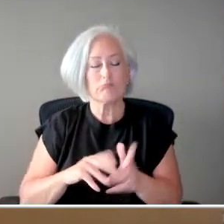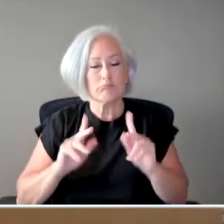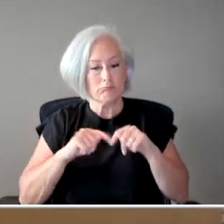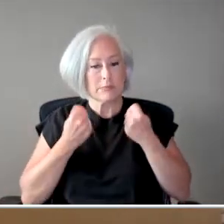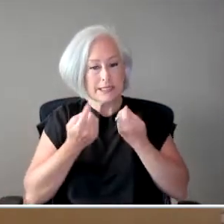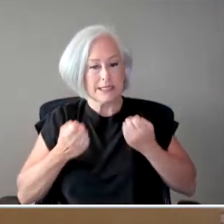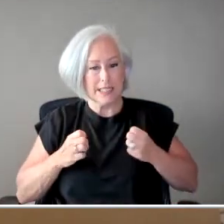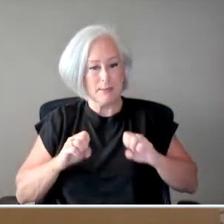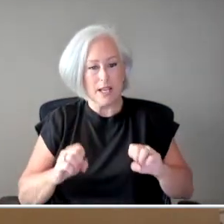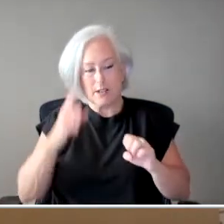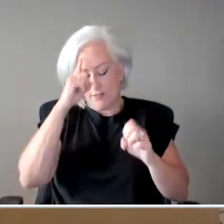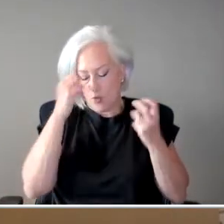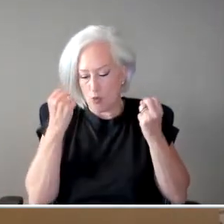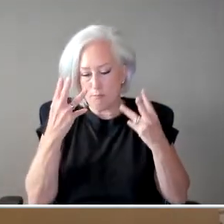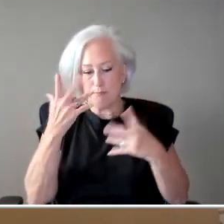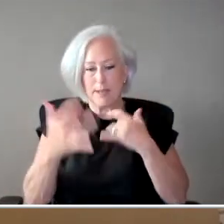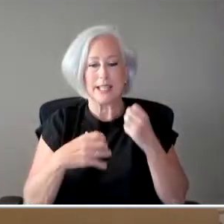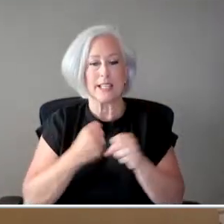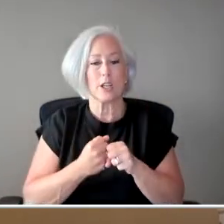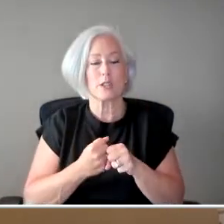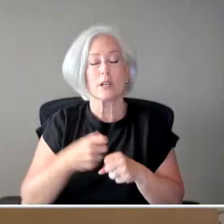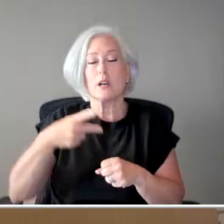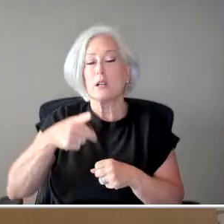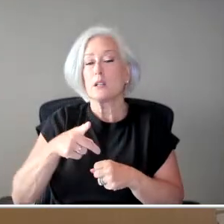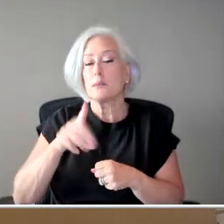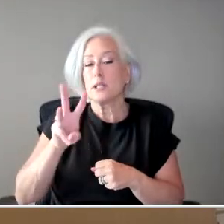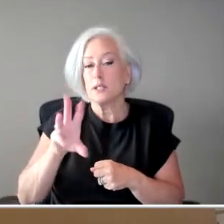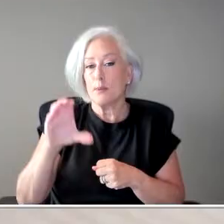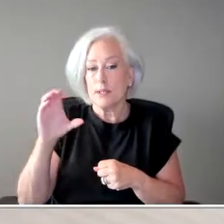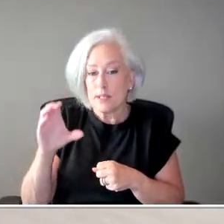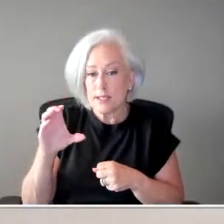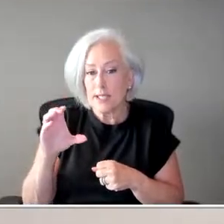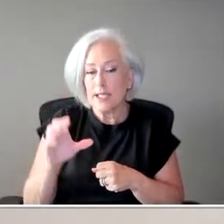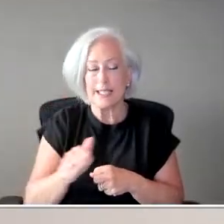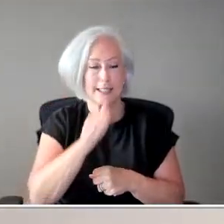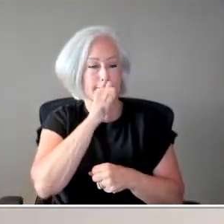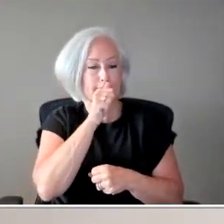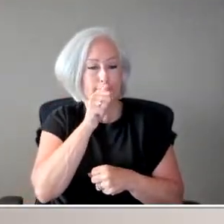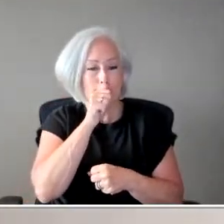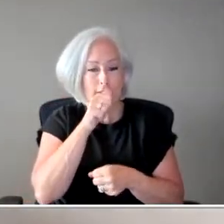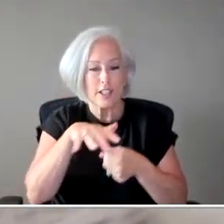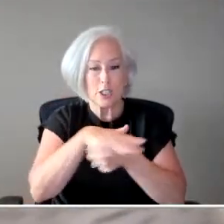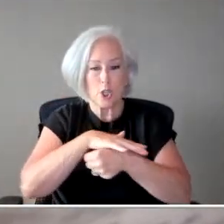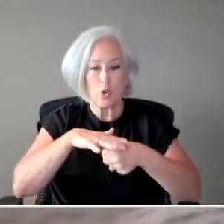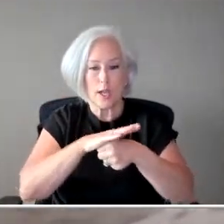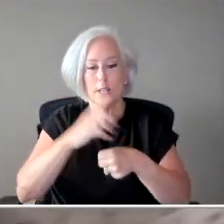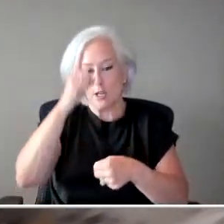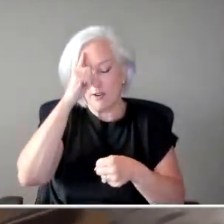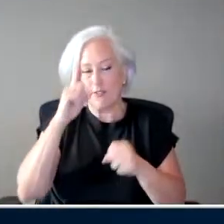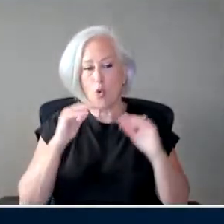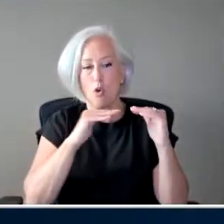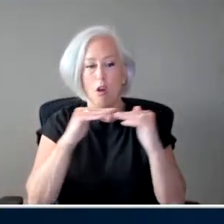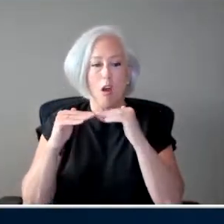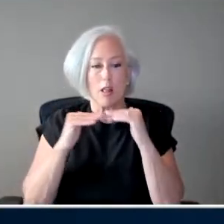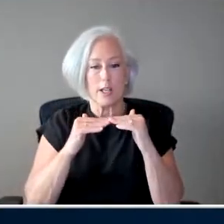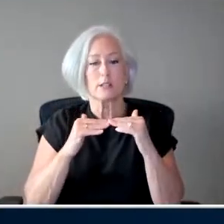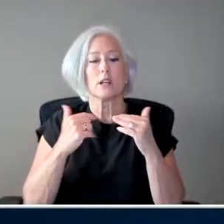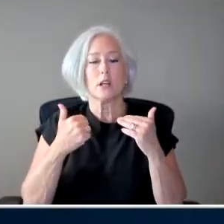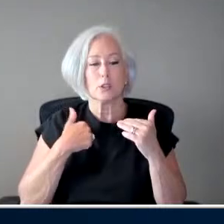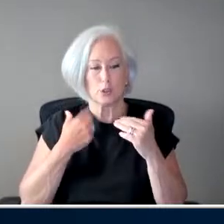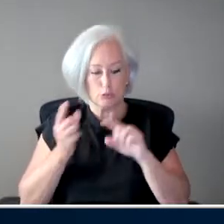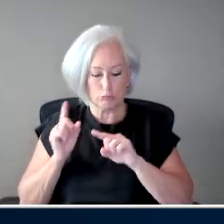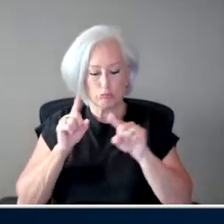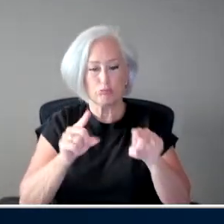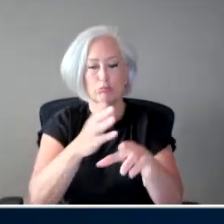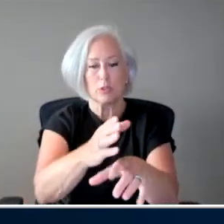but the Professional Wellbeing Center is a distinct, confidential location where our colleagues can seek help if needed.